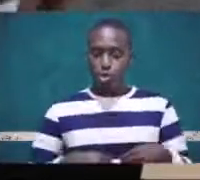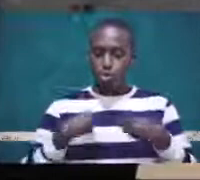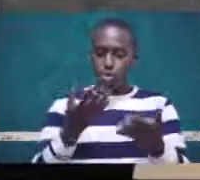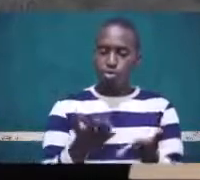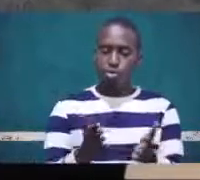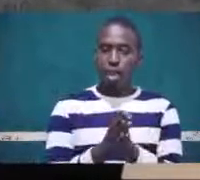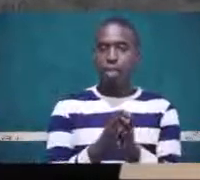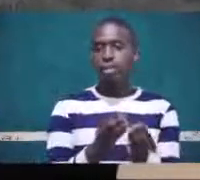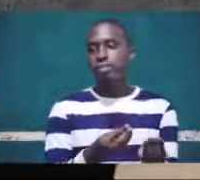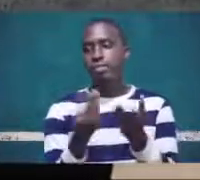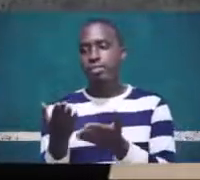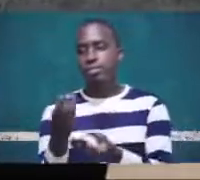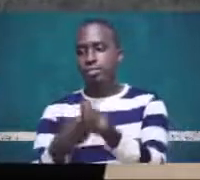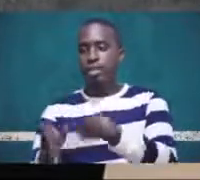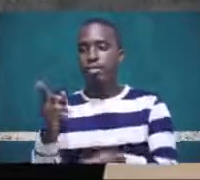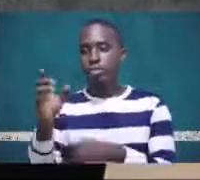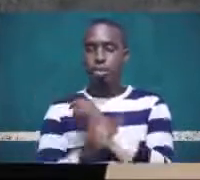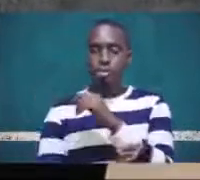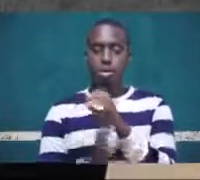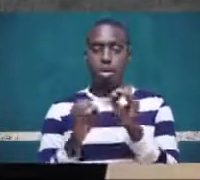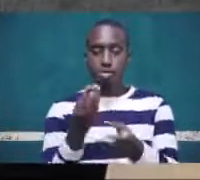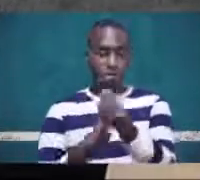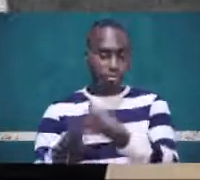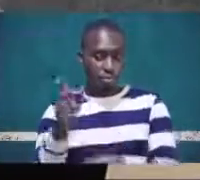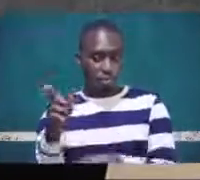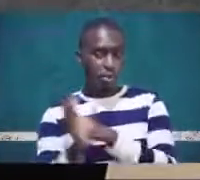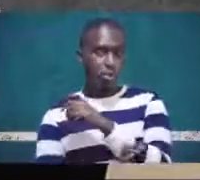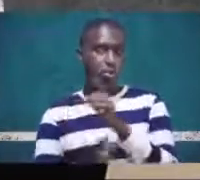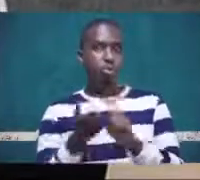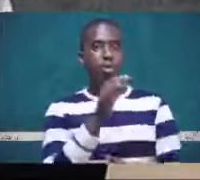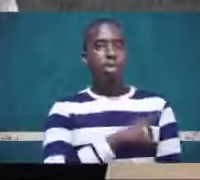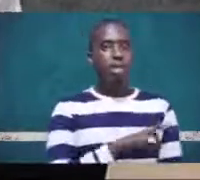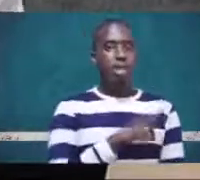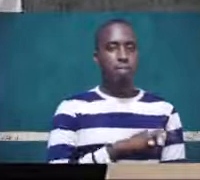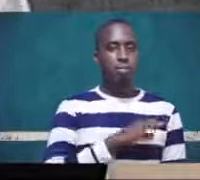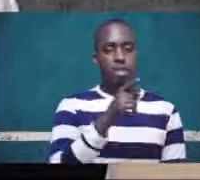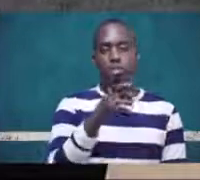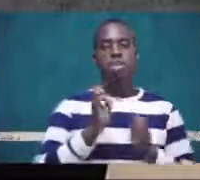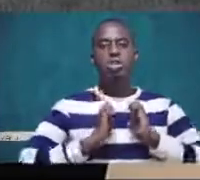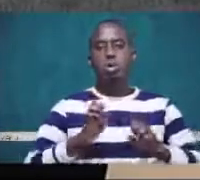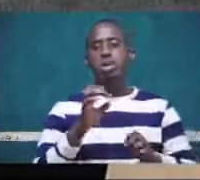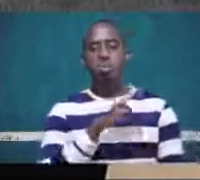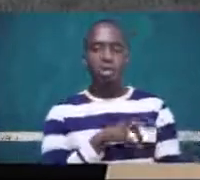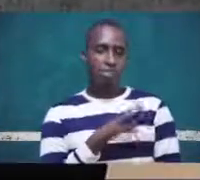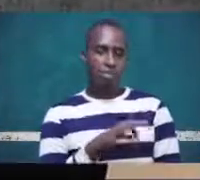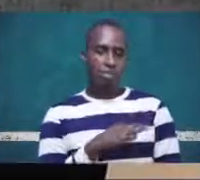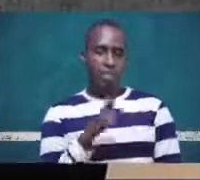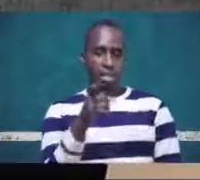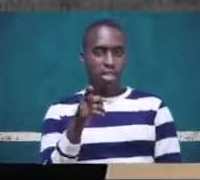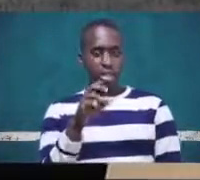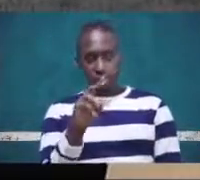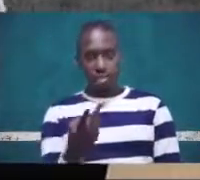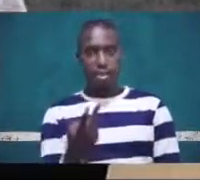to those countries. And when you sell, you will generate income. That is one of the economic benefits. And the second